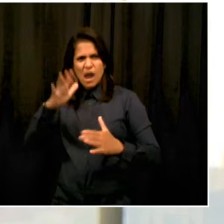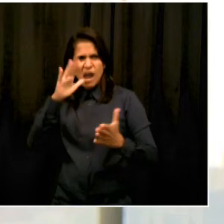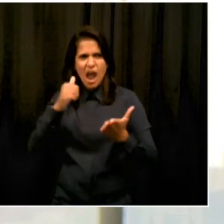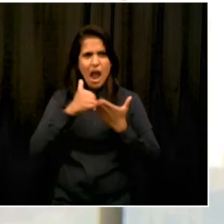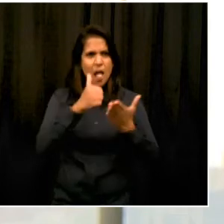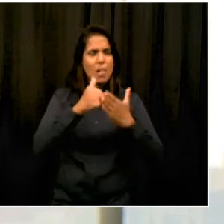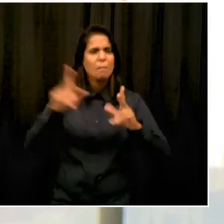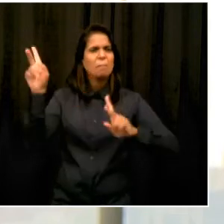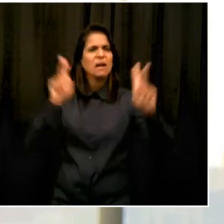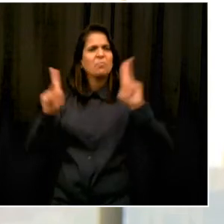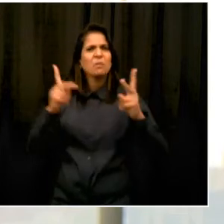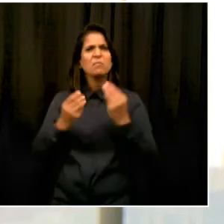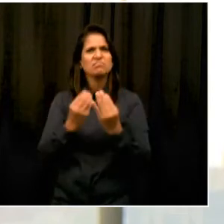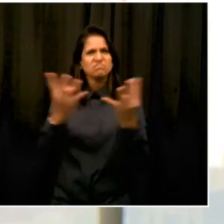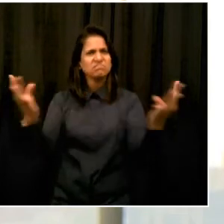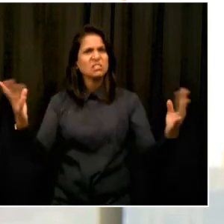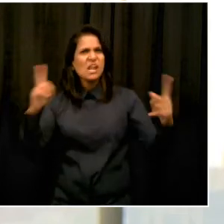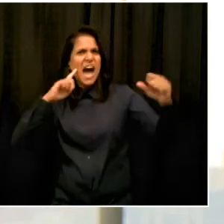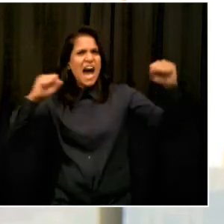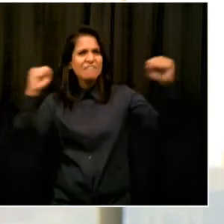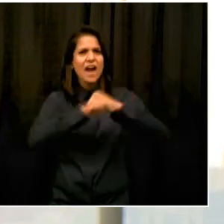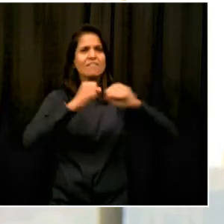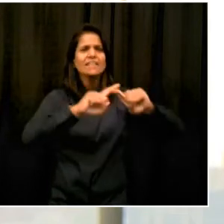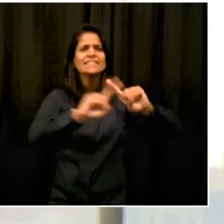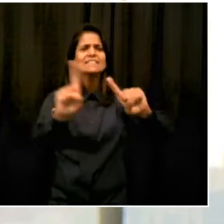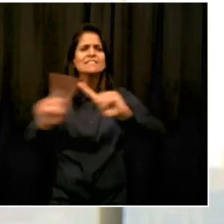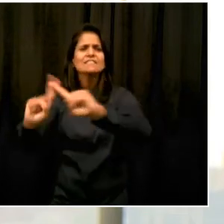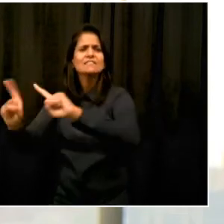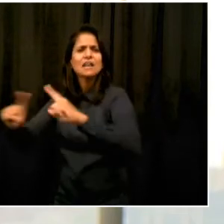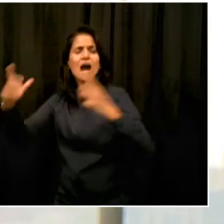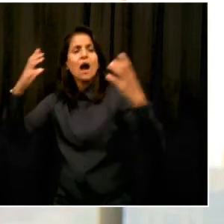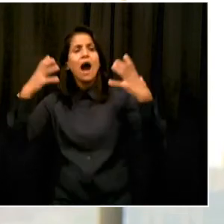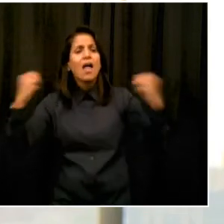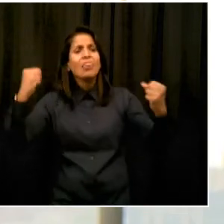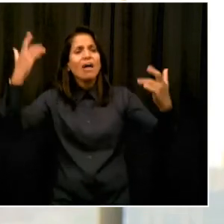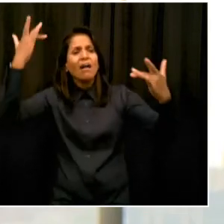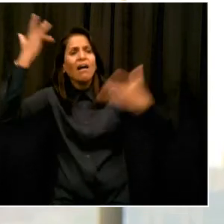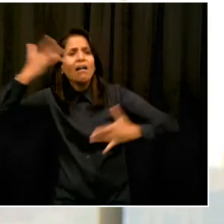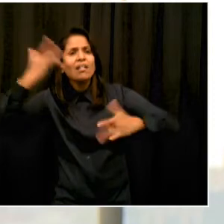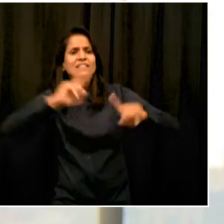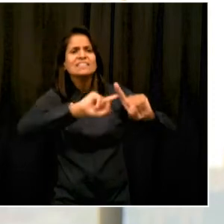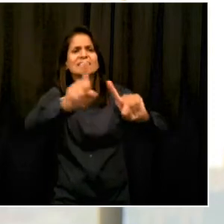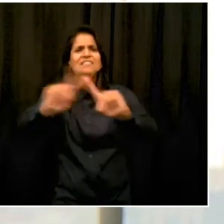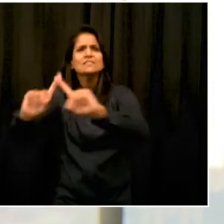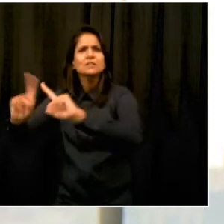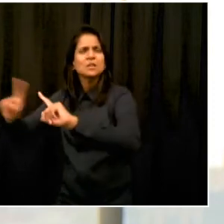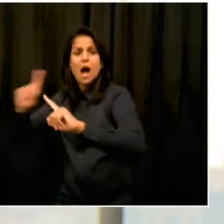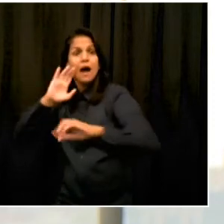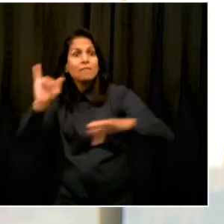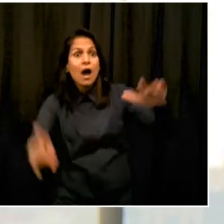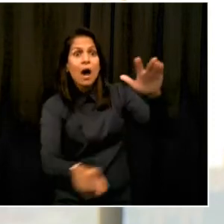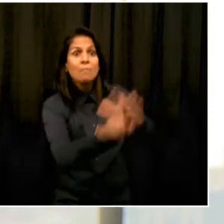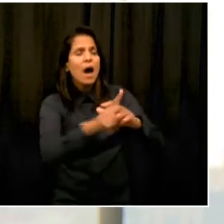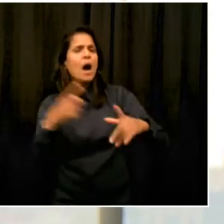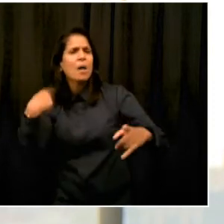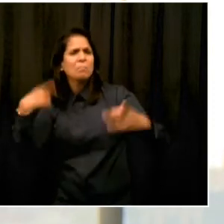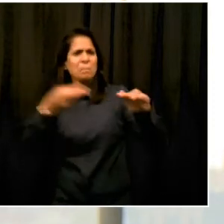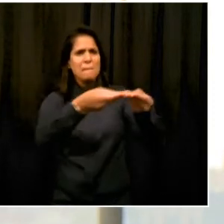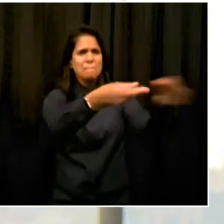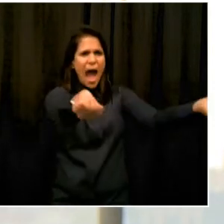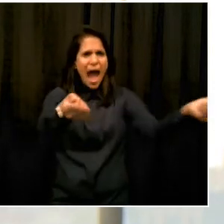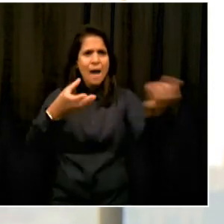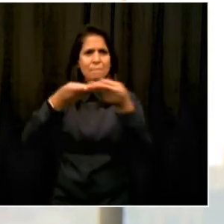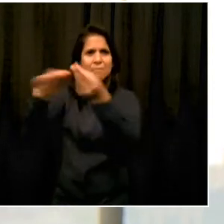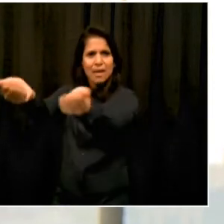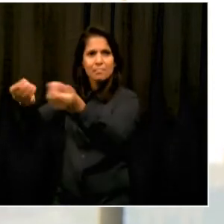must be and will be, we will train New Yorkers to fight against those health challenges. We will train New